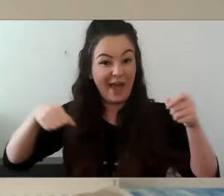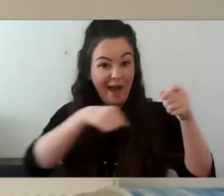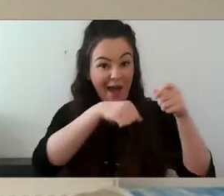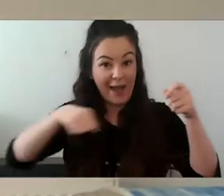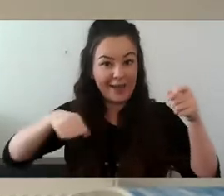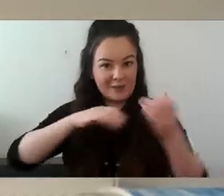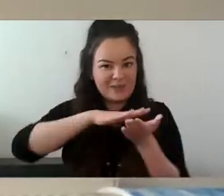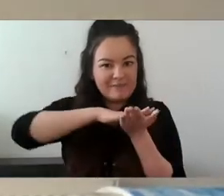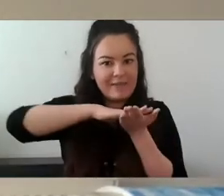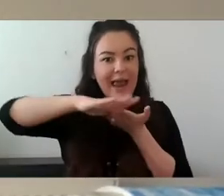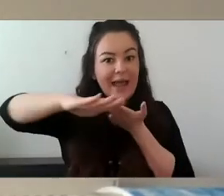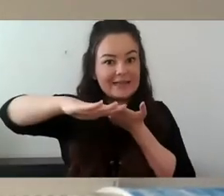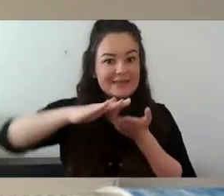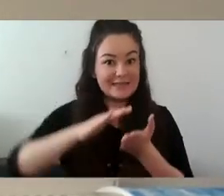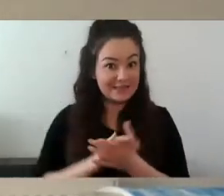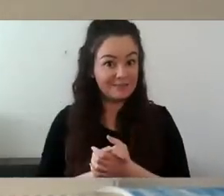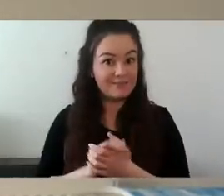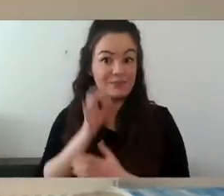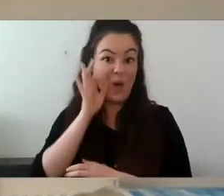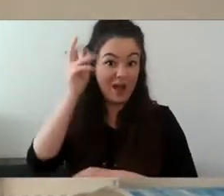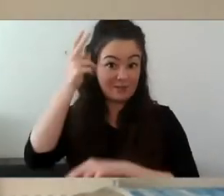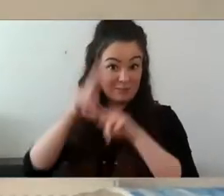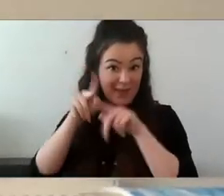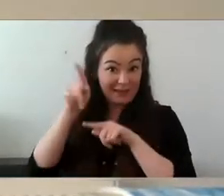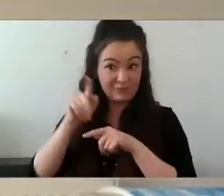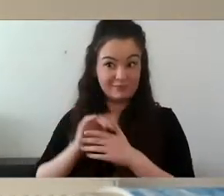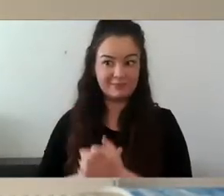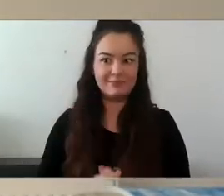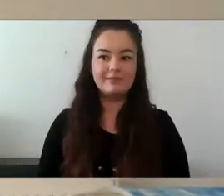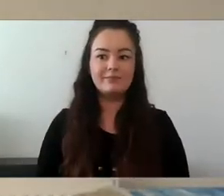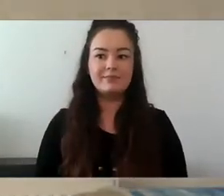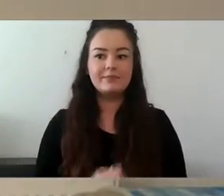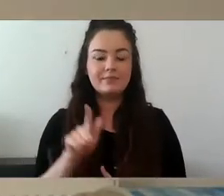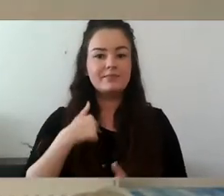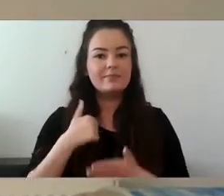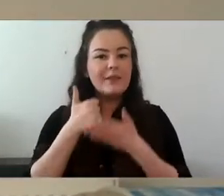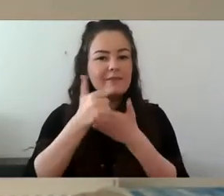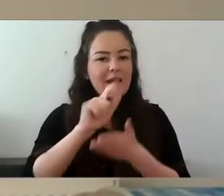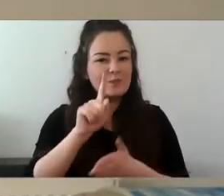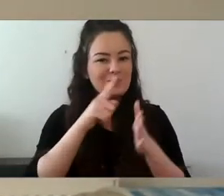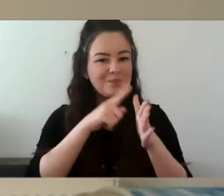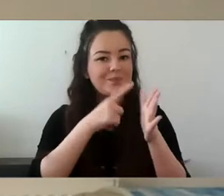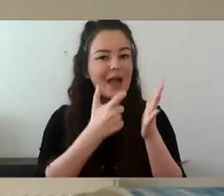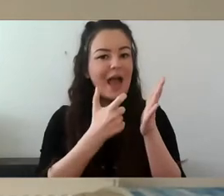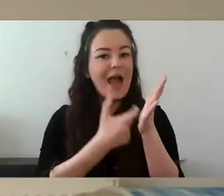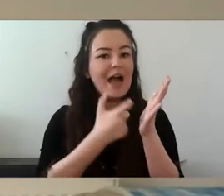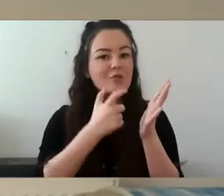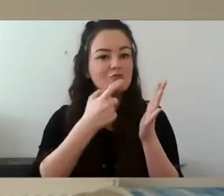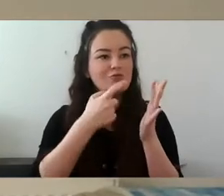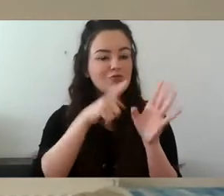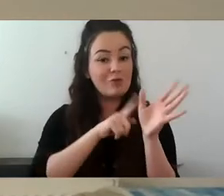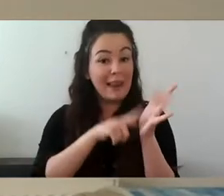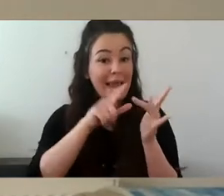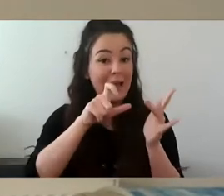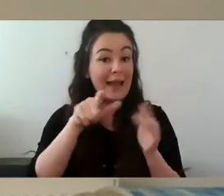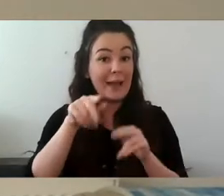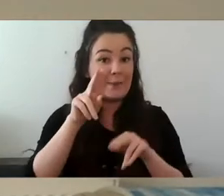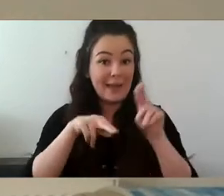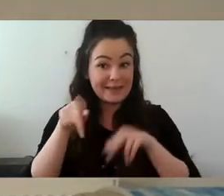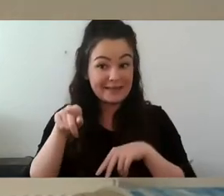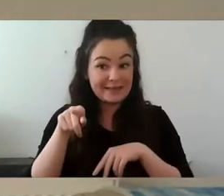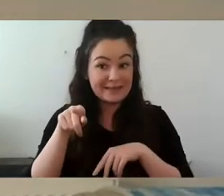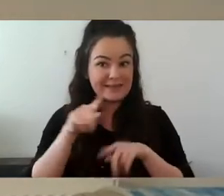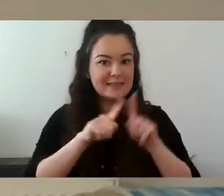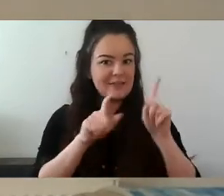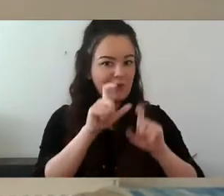so it's super flat to work on. I advise using some acrylic paints today, so have some acrylics in different